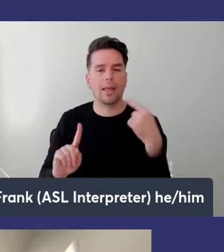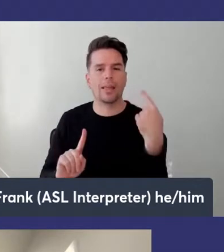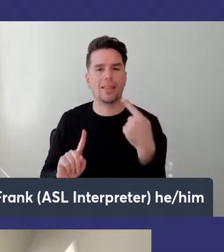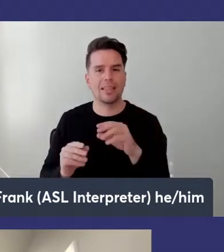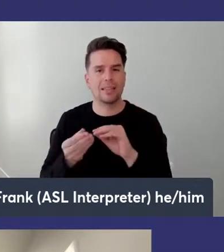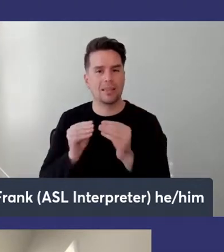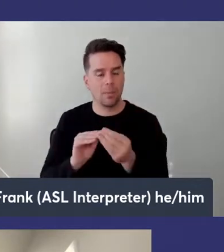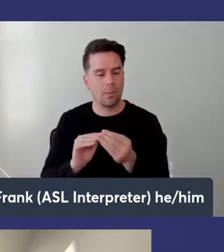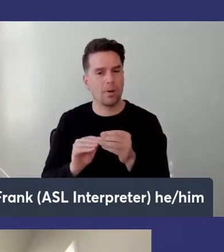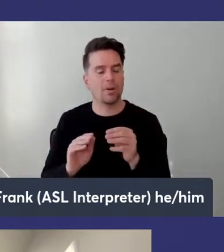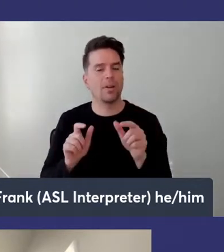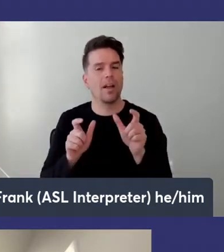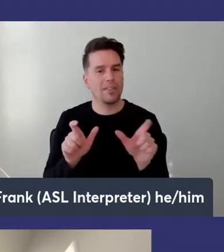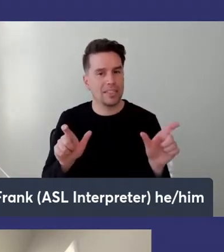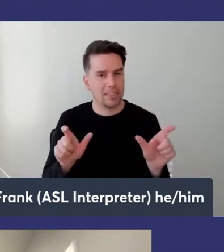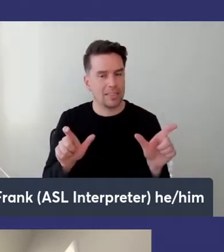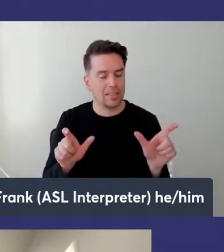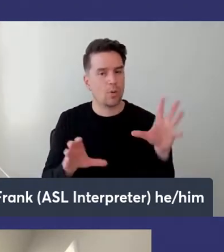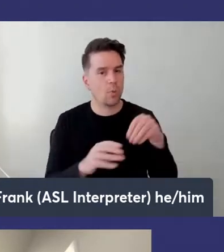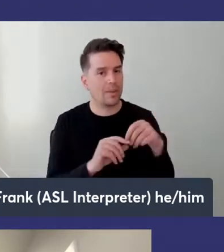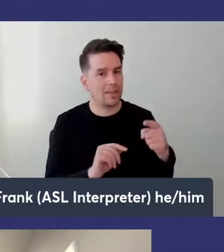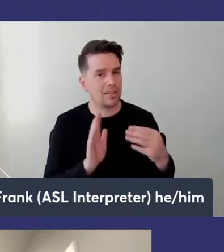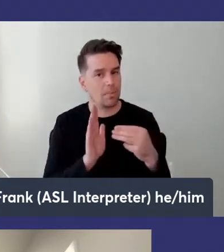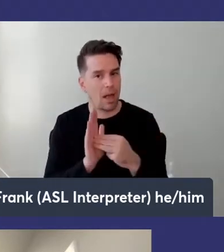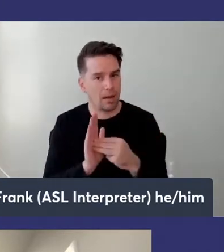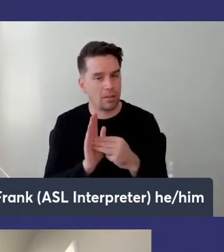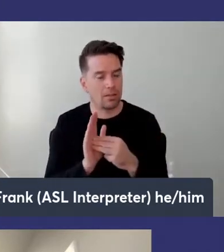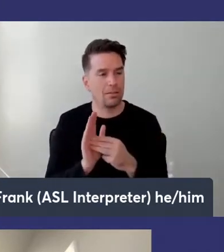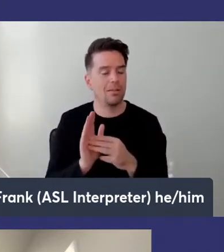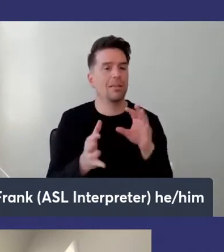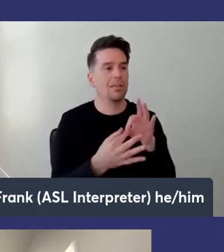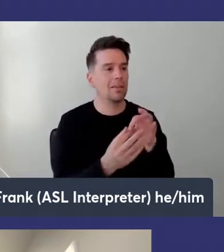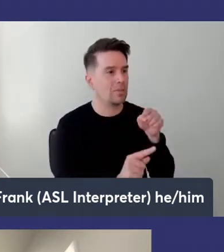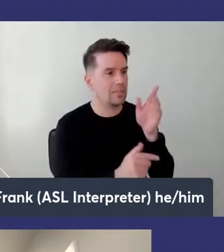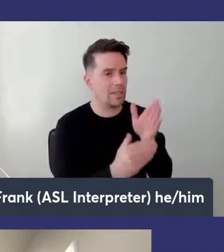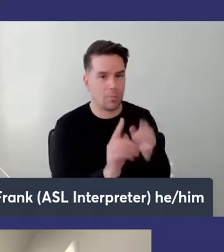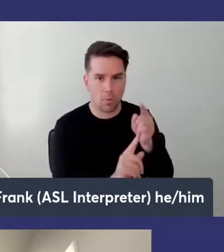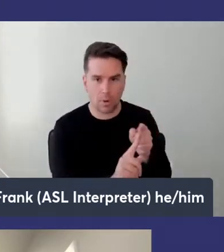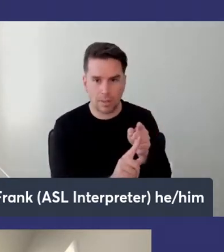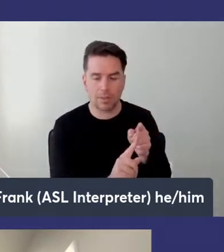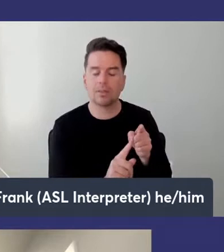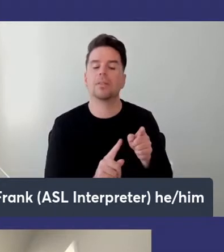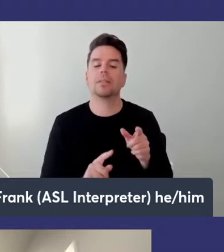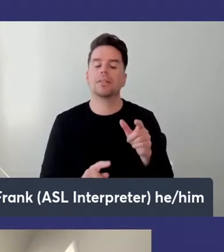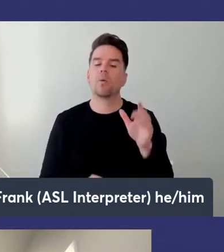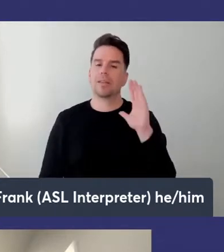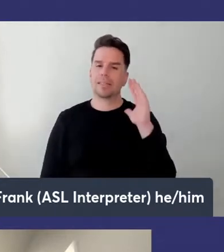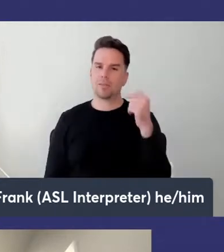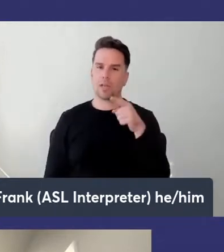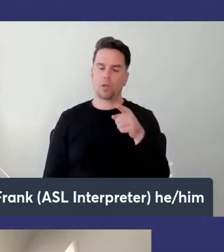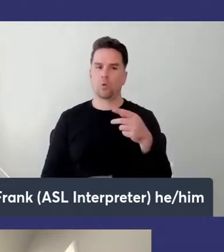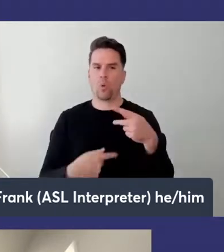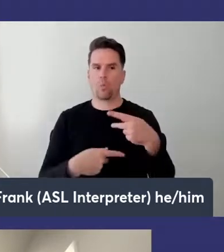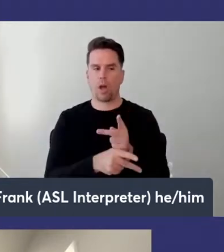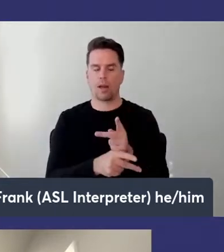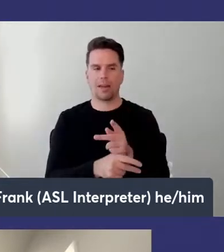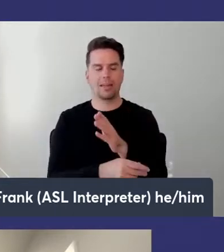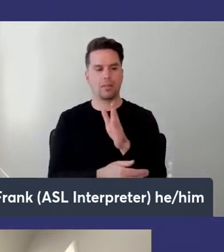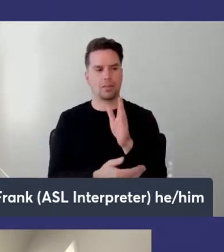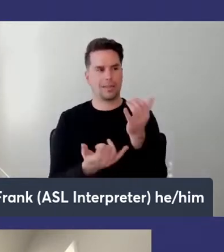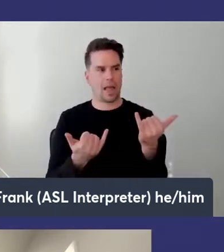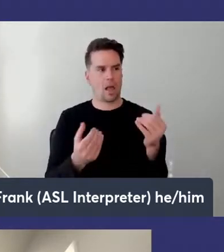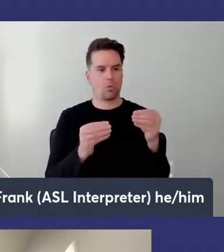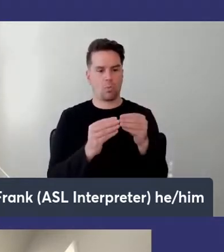of this model on this endpoint. It sounds like this is somewhere, if I'm understanding correctly, in the middle between the two. Like it's doing some